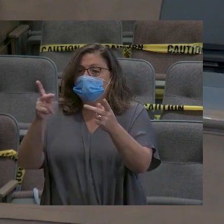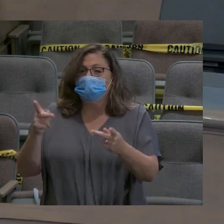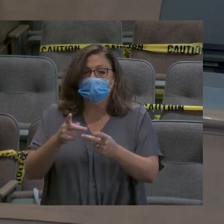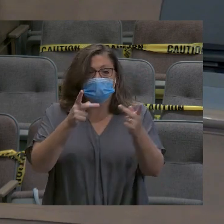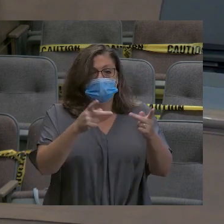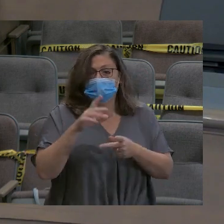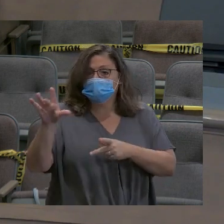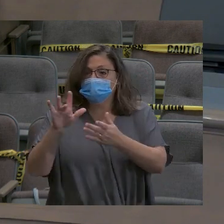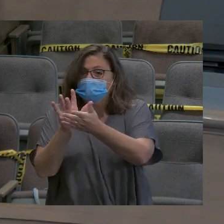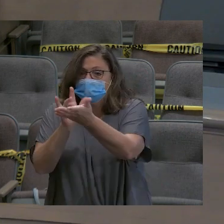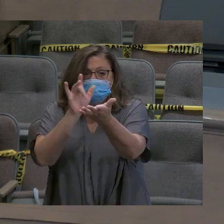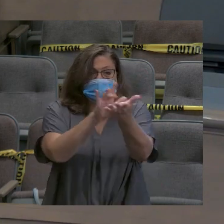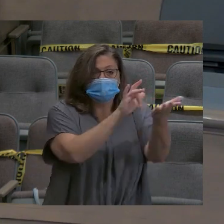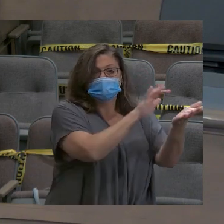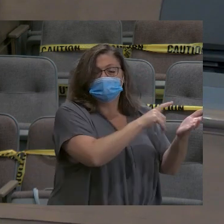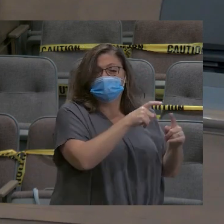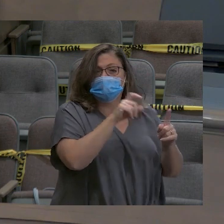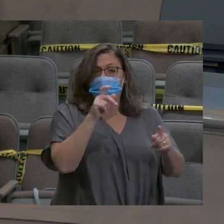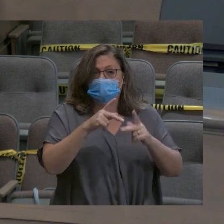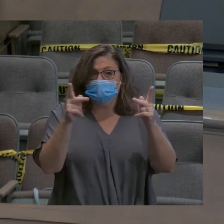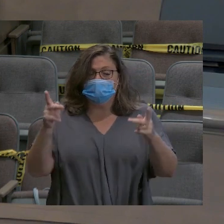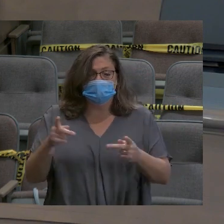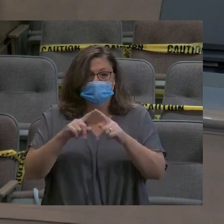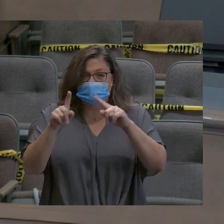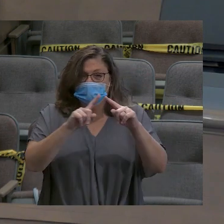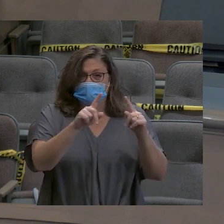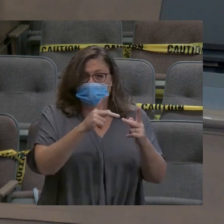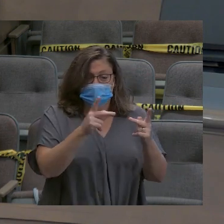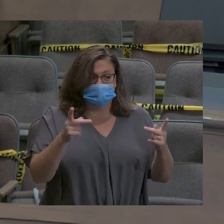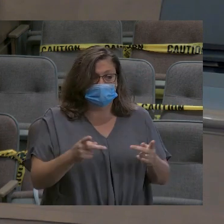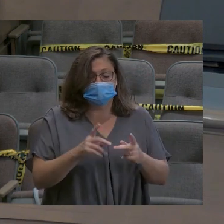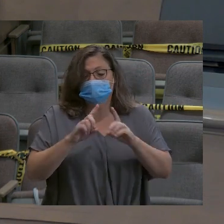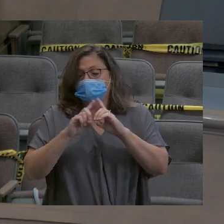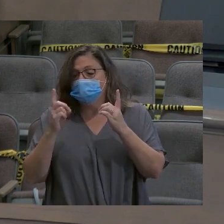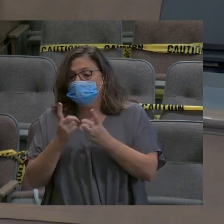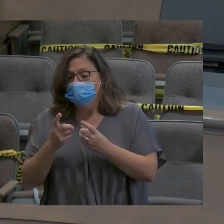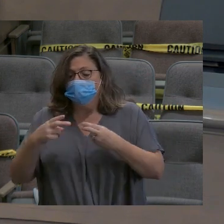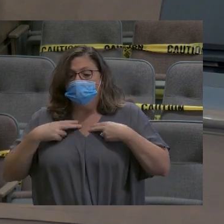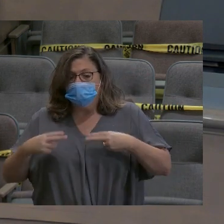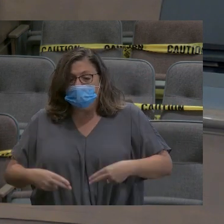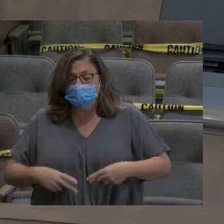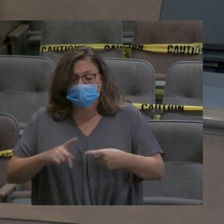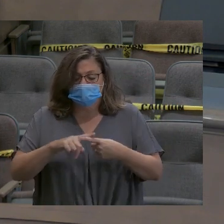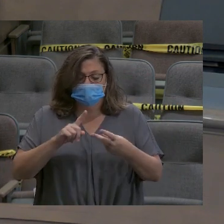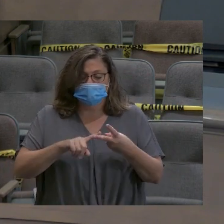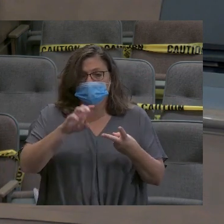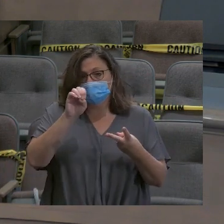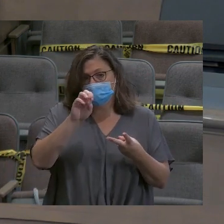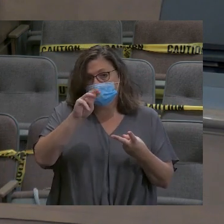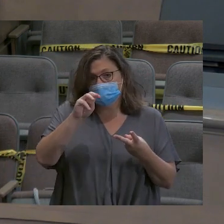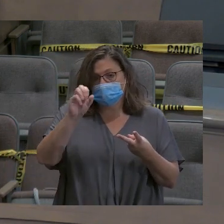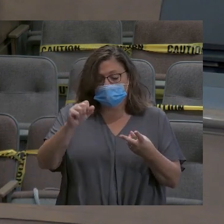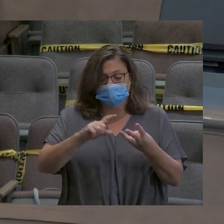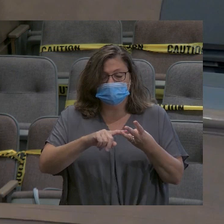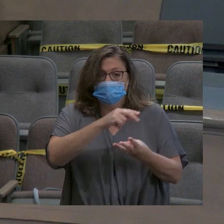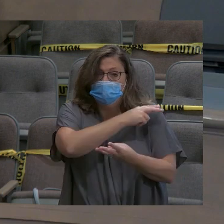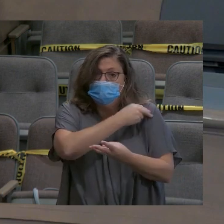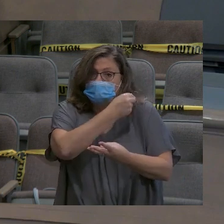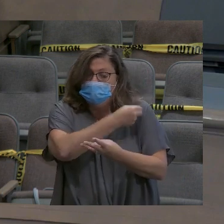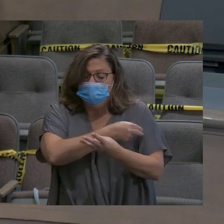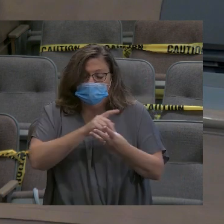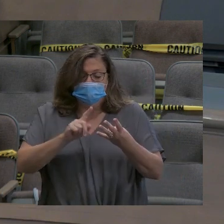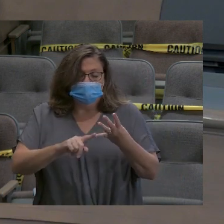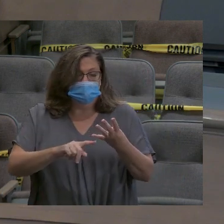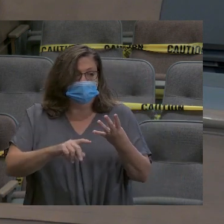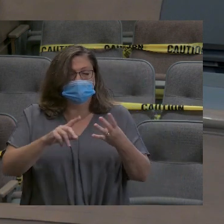possibly gain that information from the Department of Public Health, from EMS, from Phoebe Putney Memorial Hospital, from